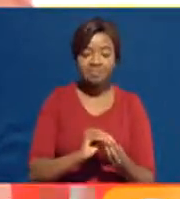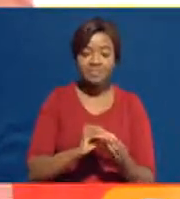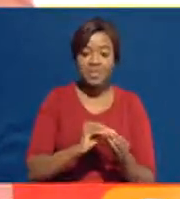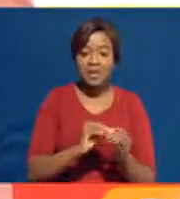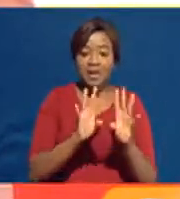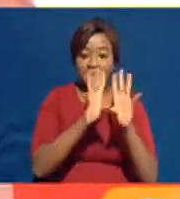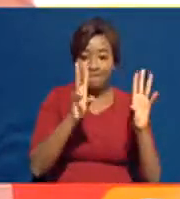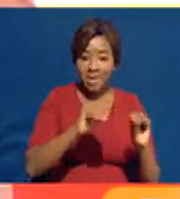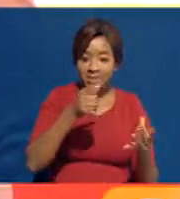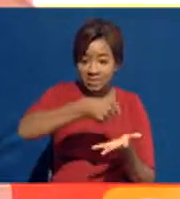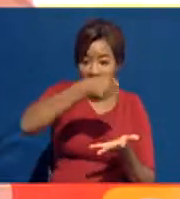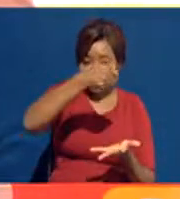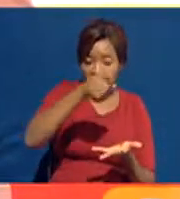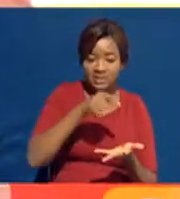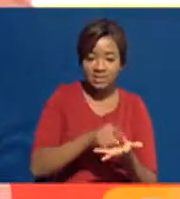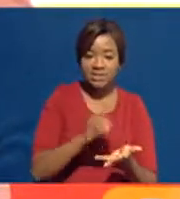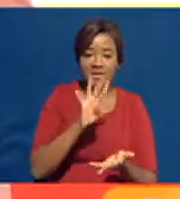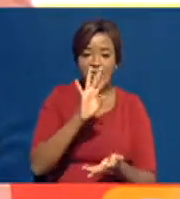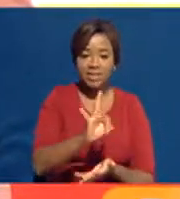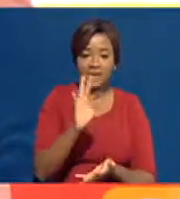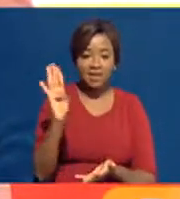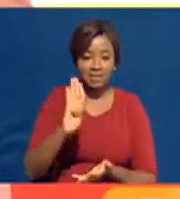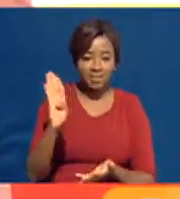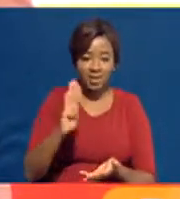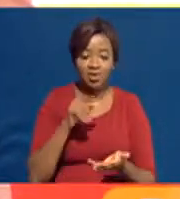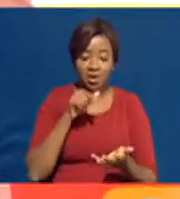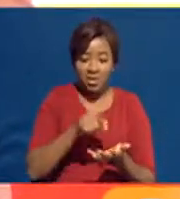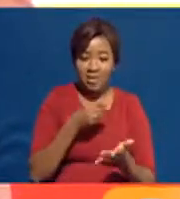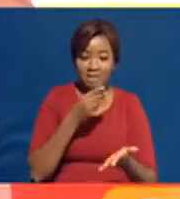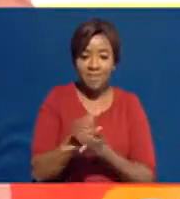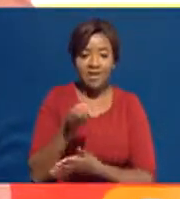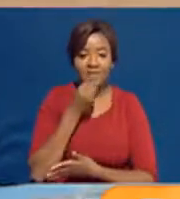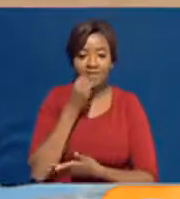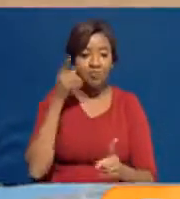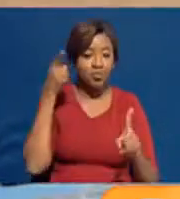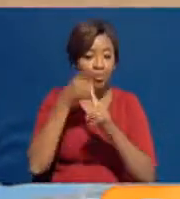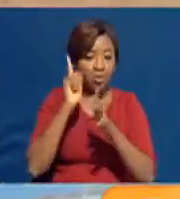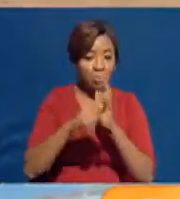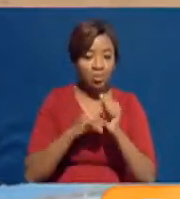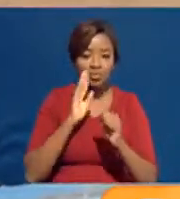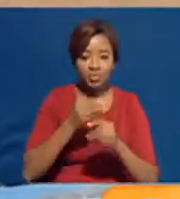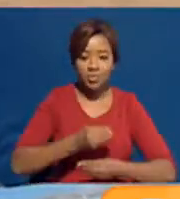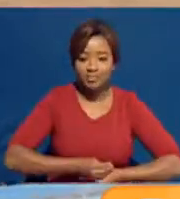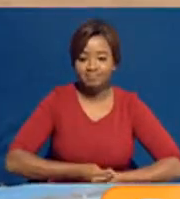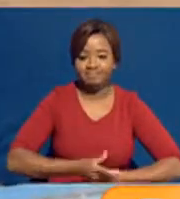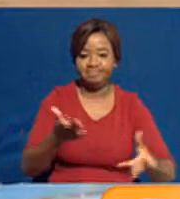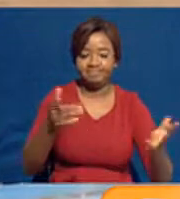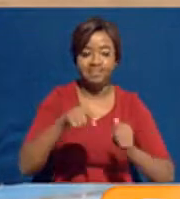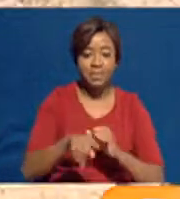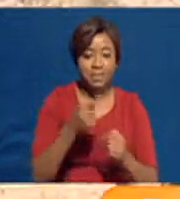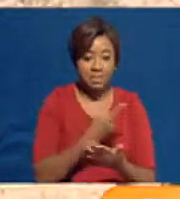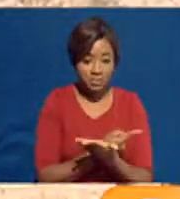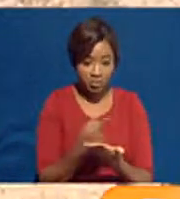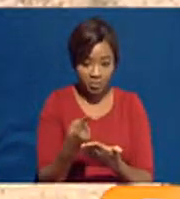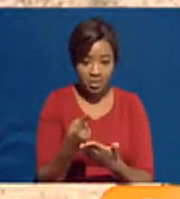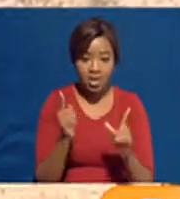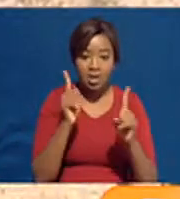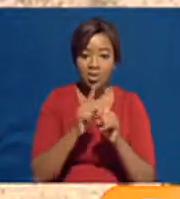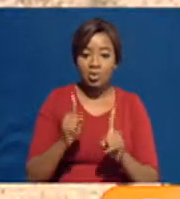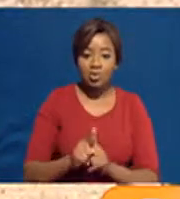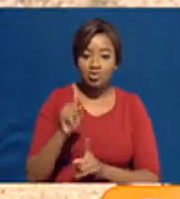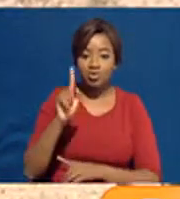na tumesema hiyo chakula itaanza kusambazwa kuanzia wiki hii. The president added that the cabinet also approved